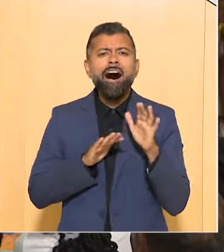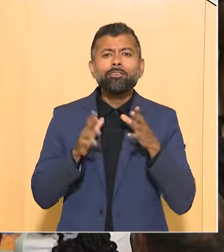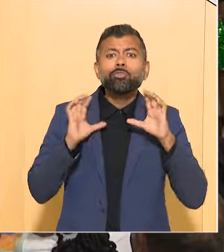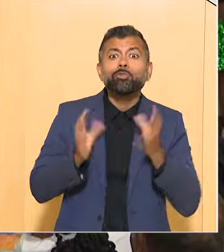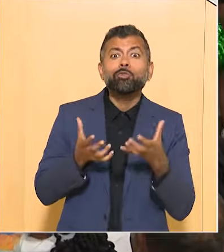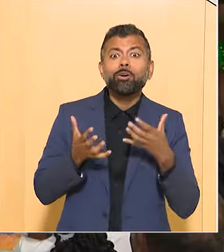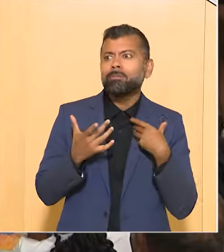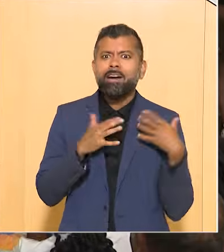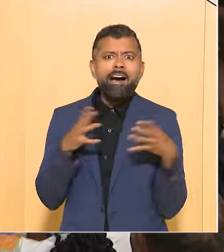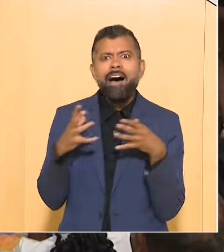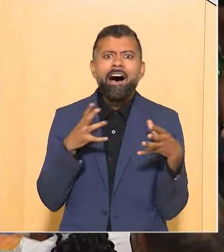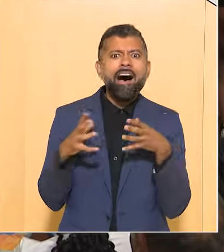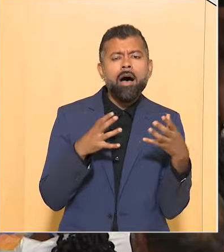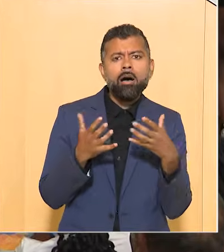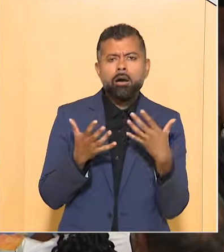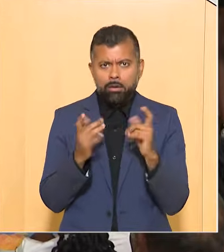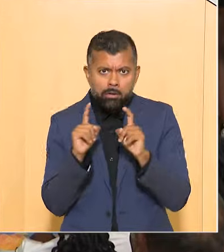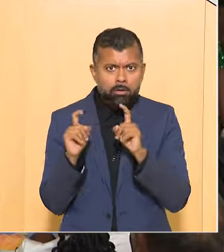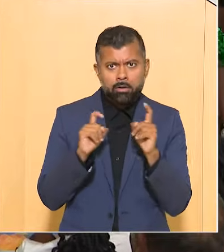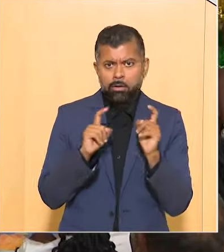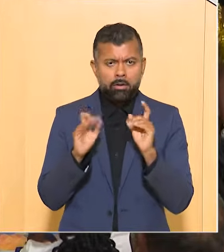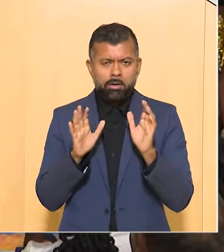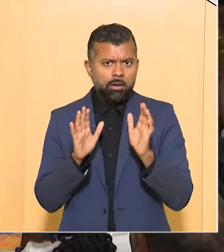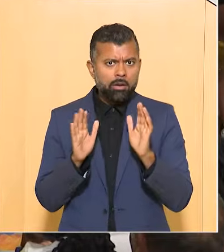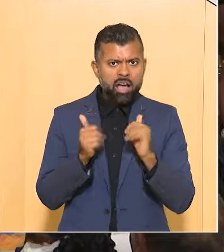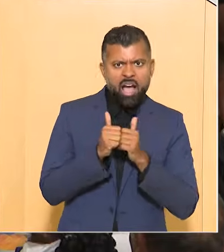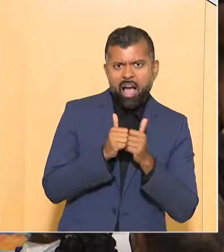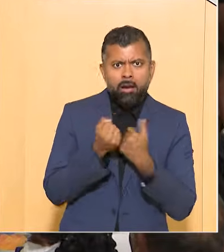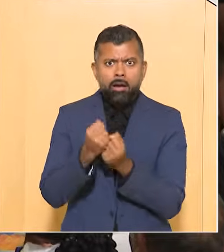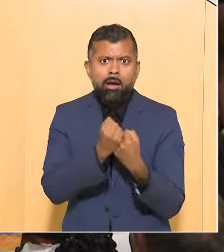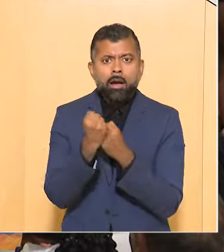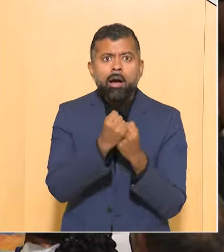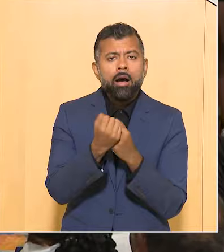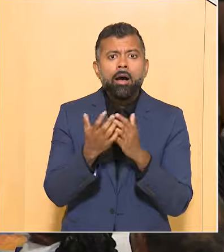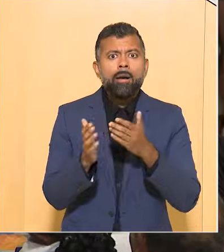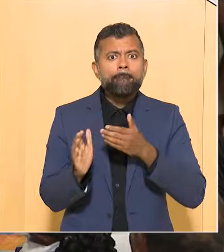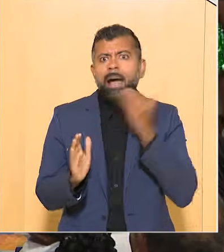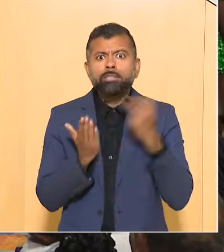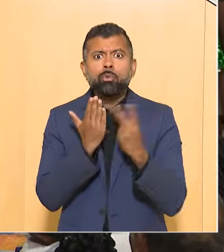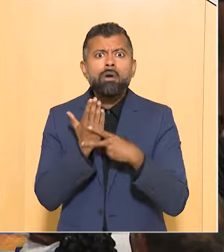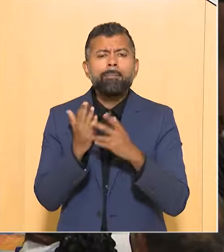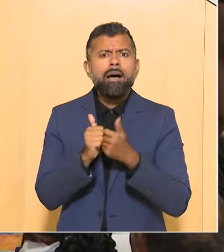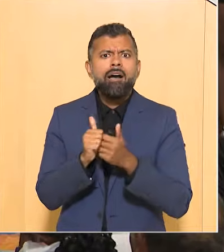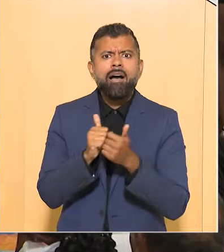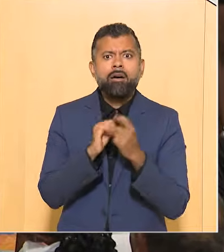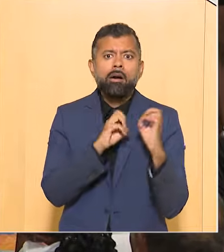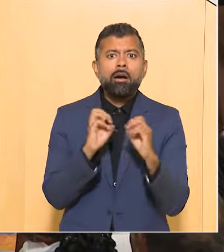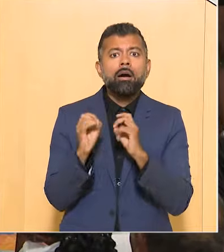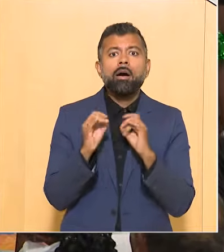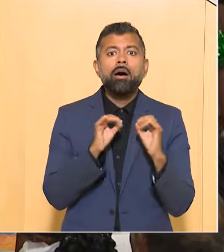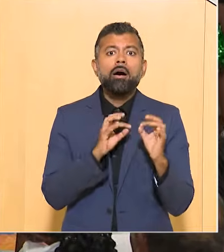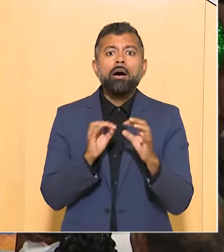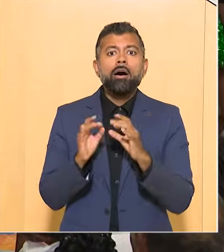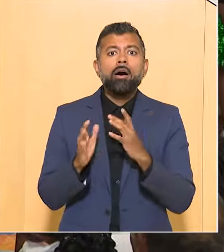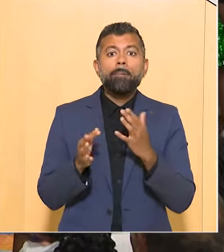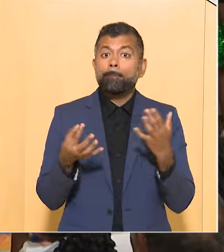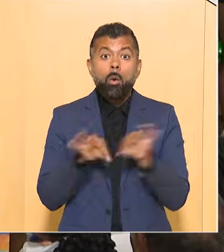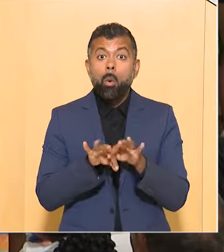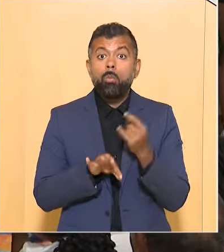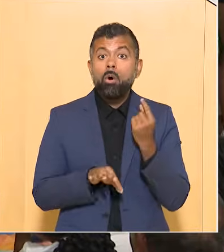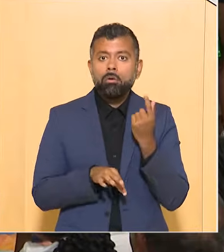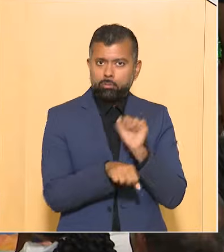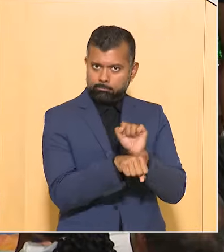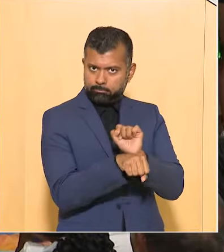best SYEP summer youth employment. And I want to say again, employment. This is not like you're going to come